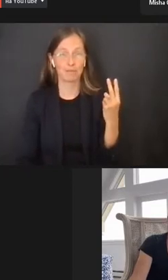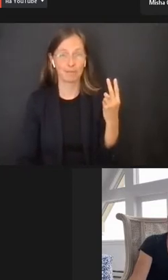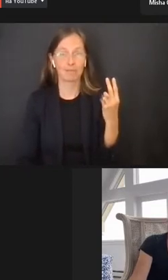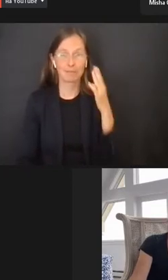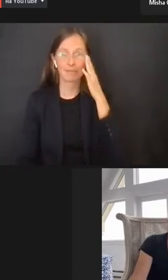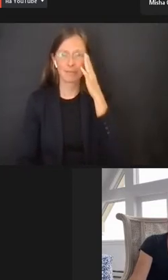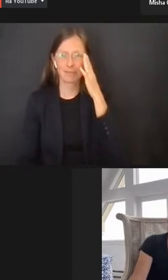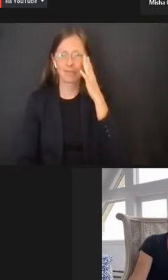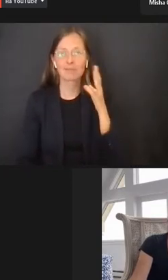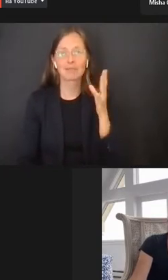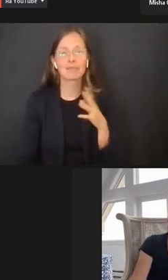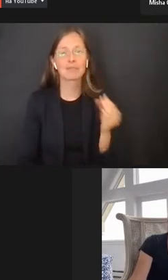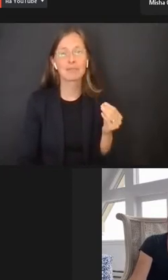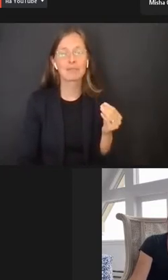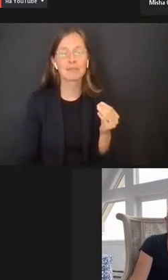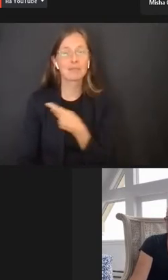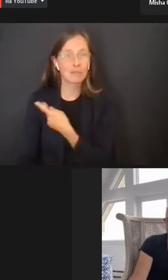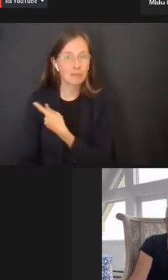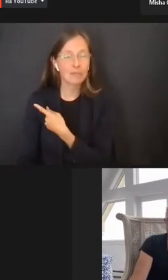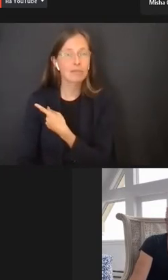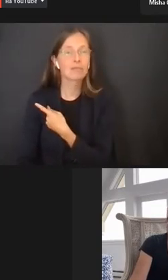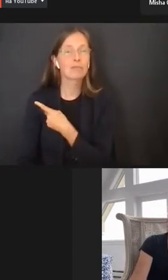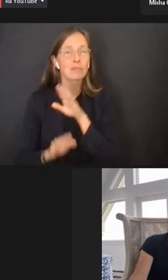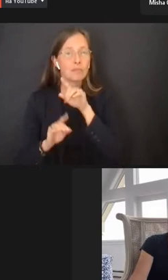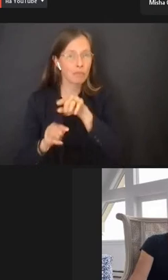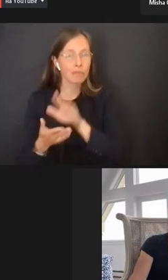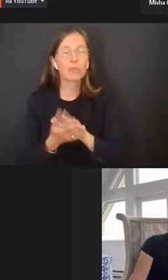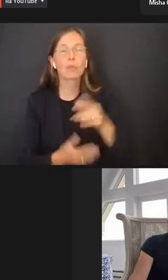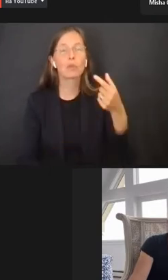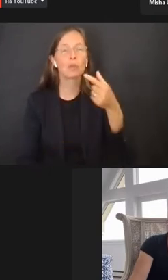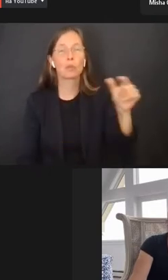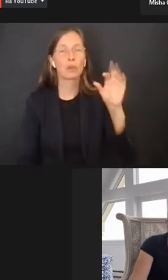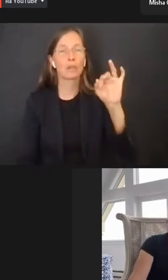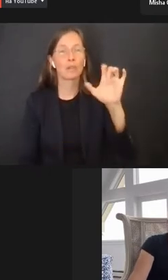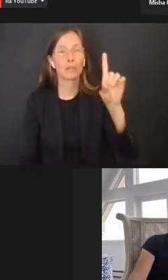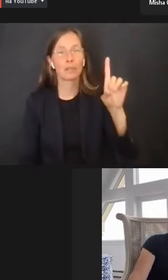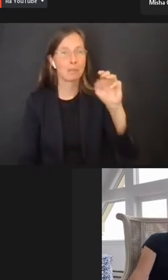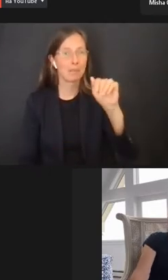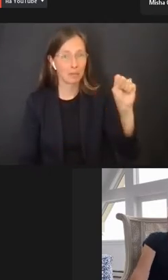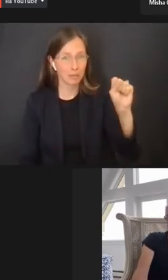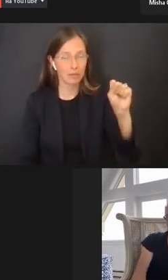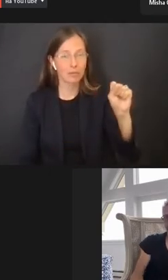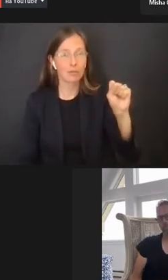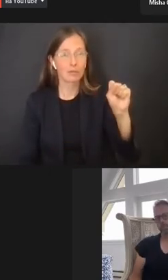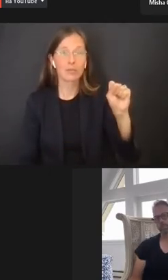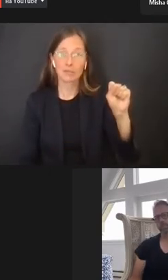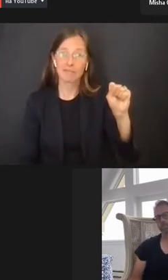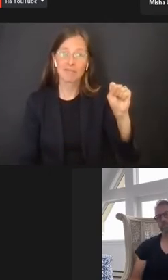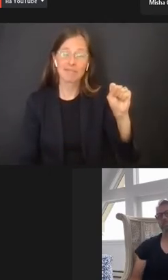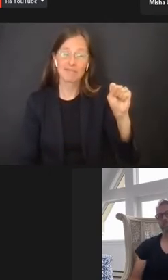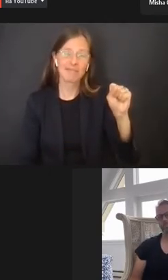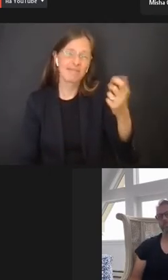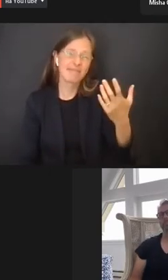And we were going to school in Greenfield, Massachusetts, which was a rundown mill